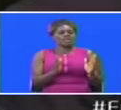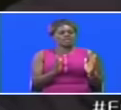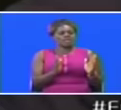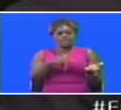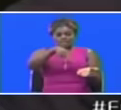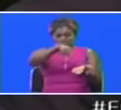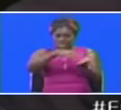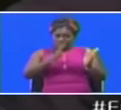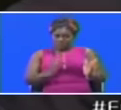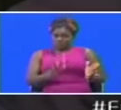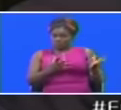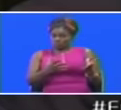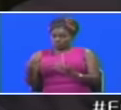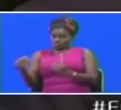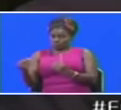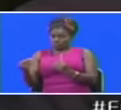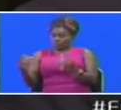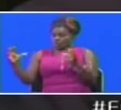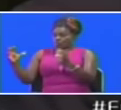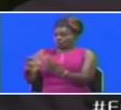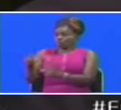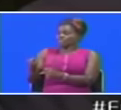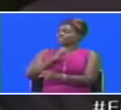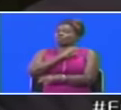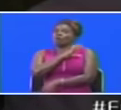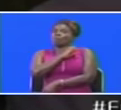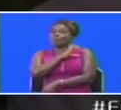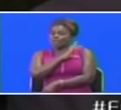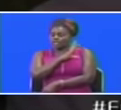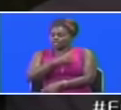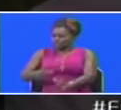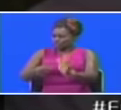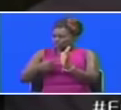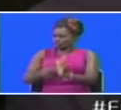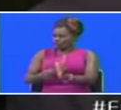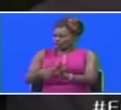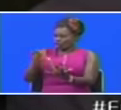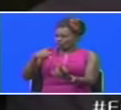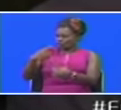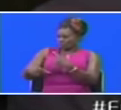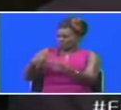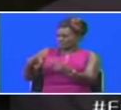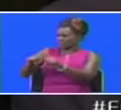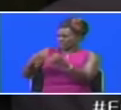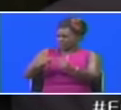any aspirant comes before that appellate process and shows that the process was compromised,